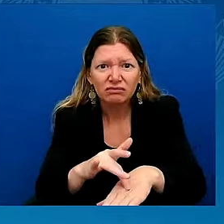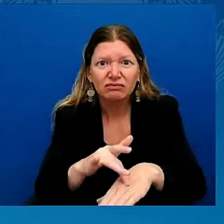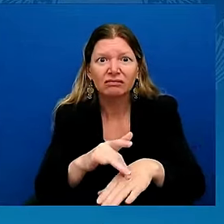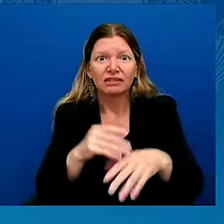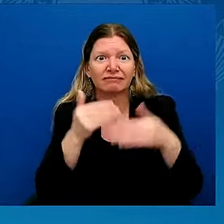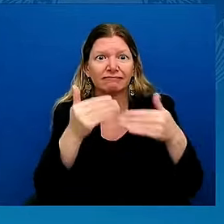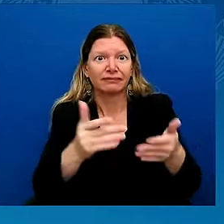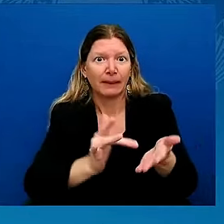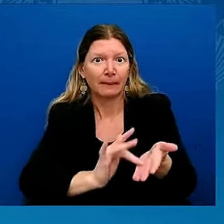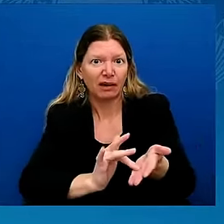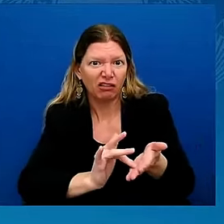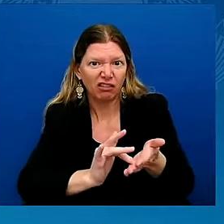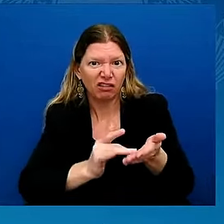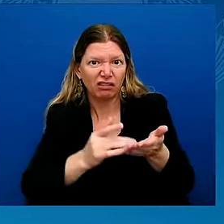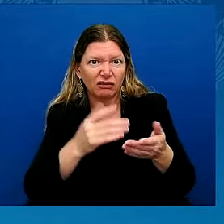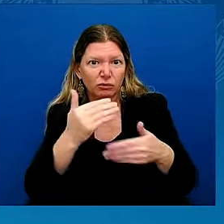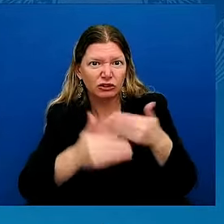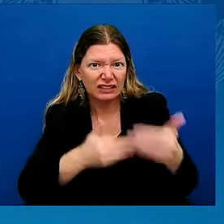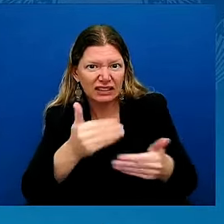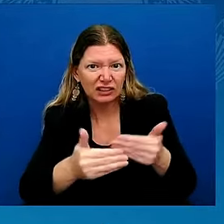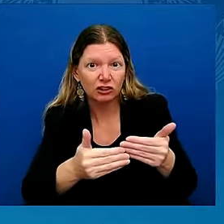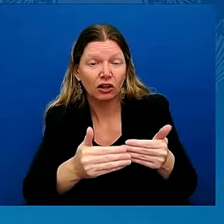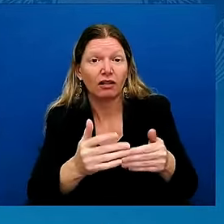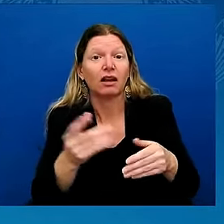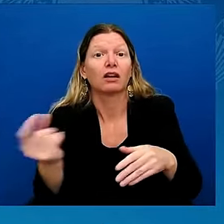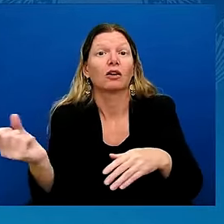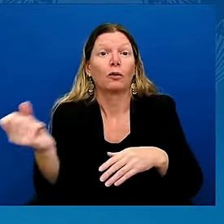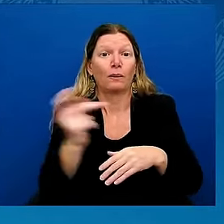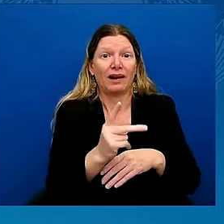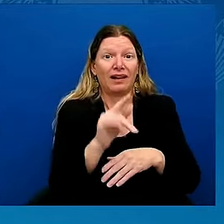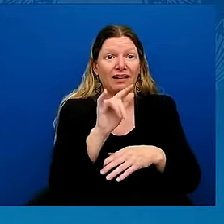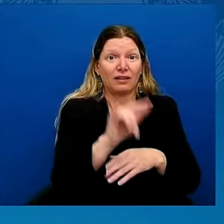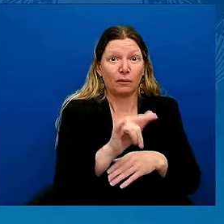her because the best friend is probably taking care of the kids.